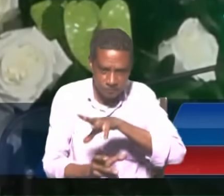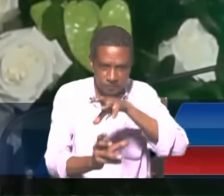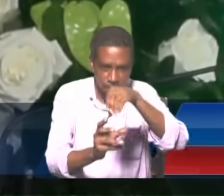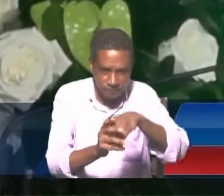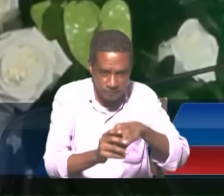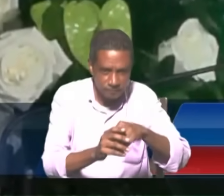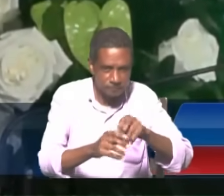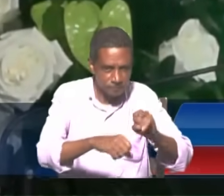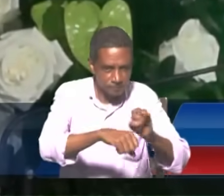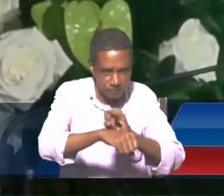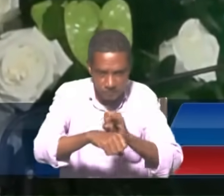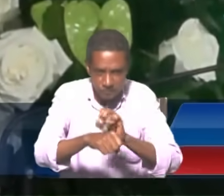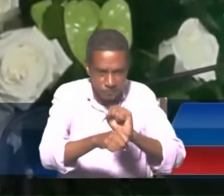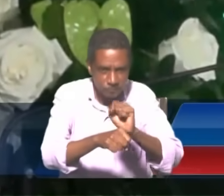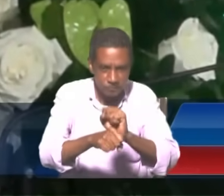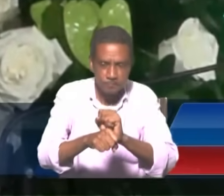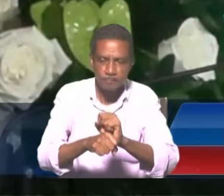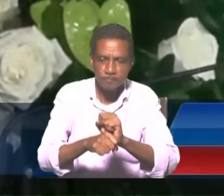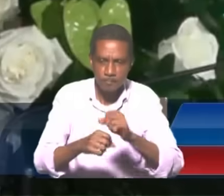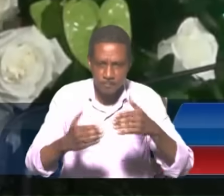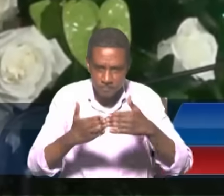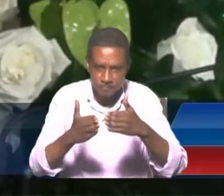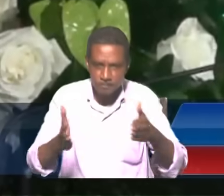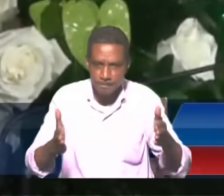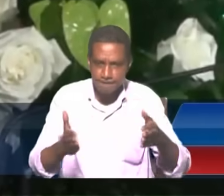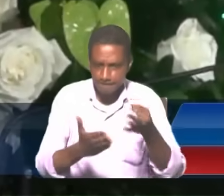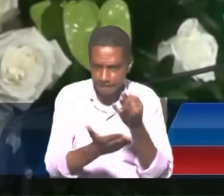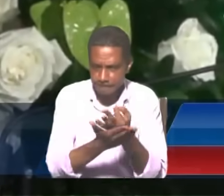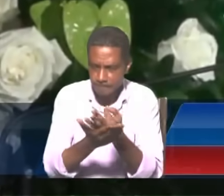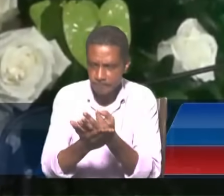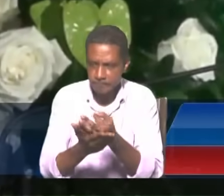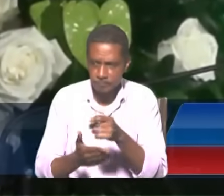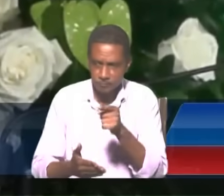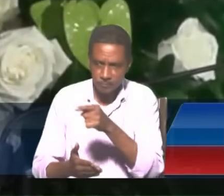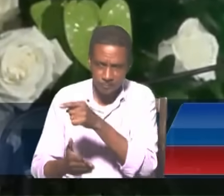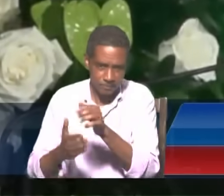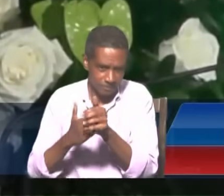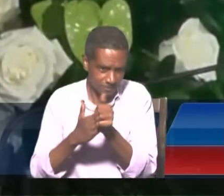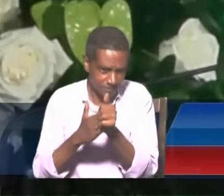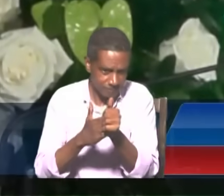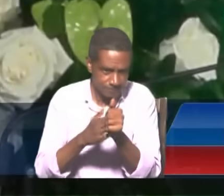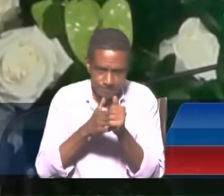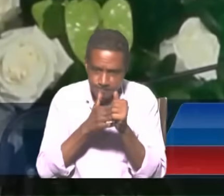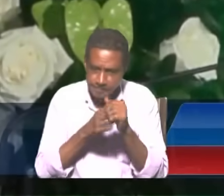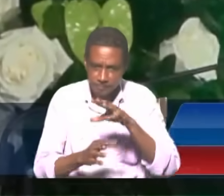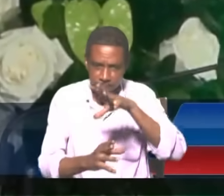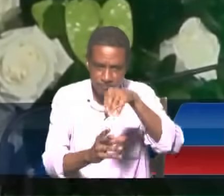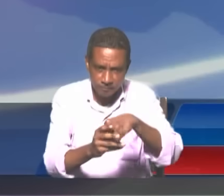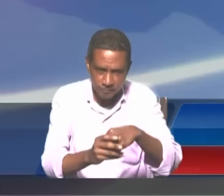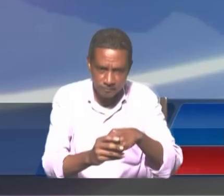and expand financing for youth-led enterprises.